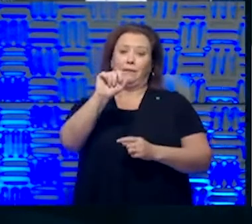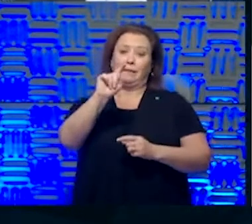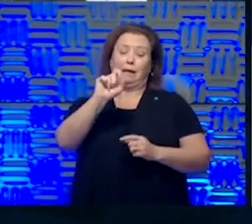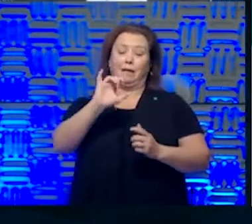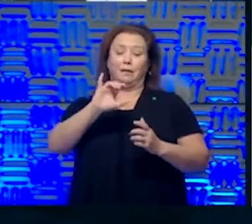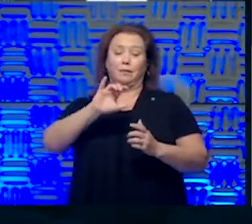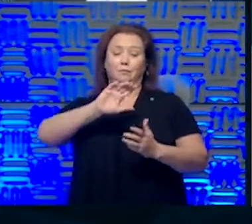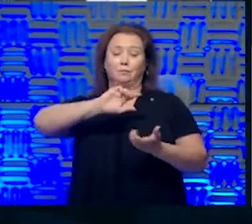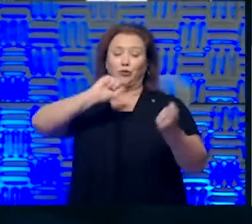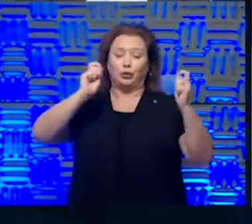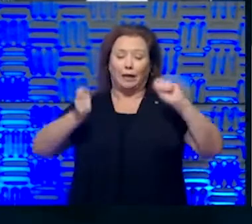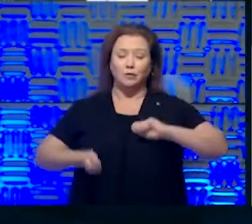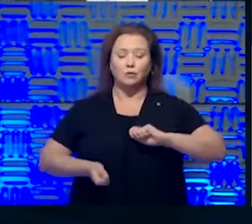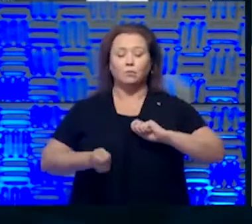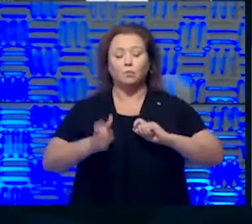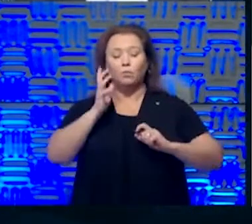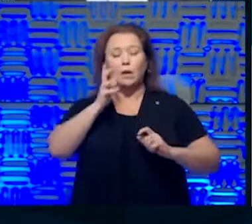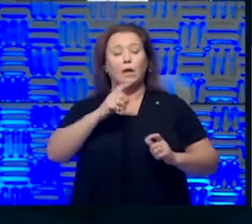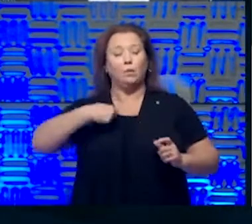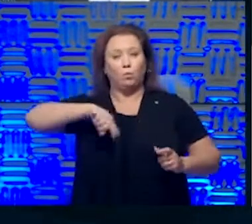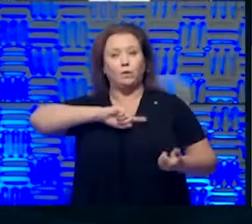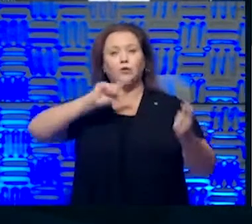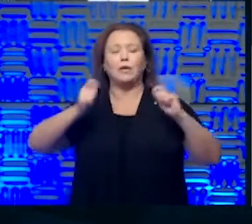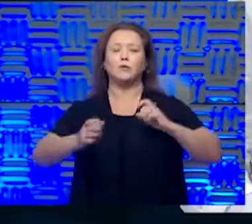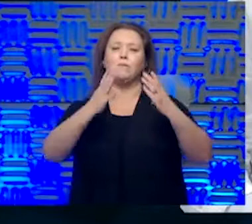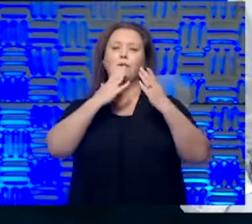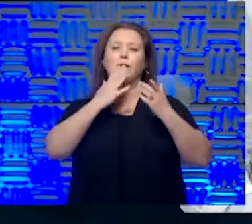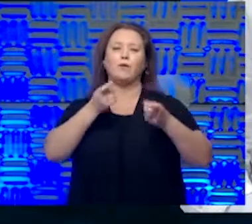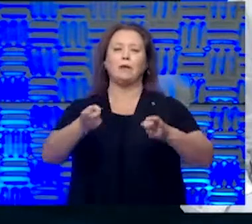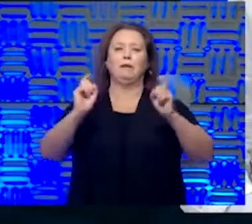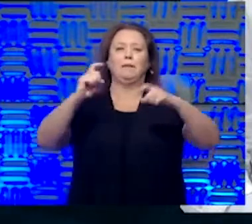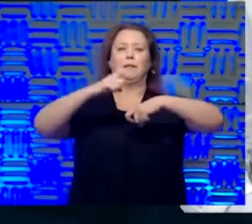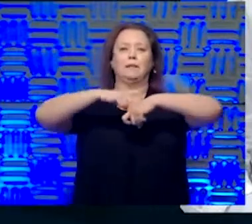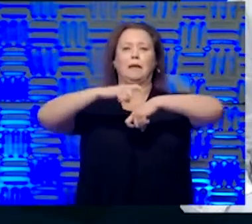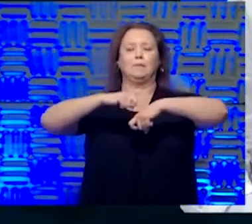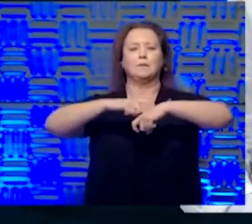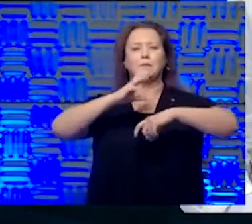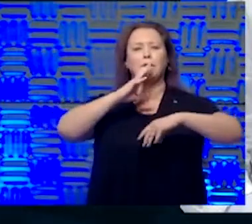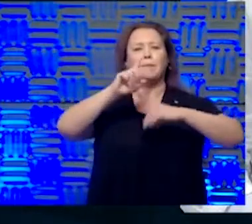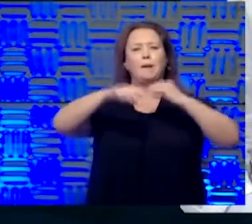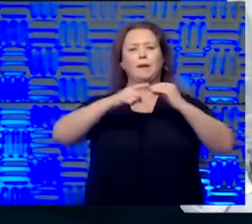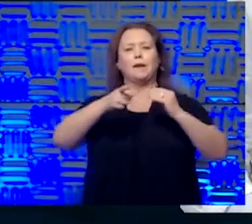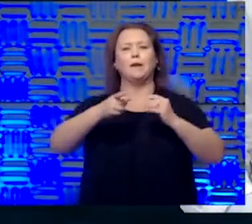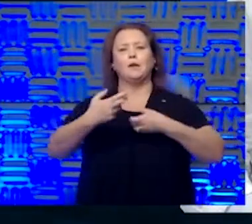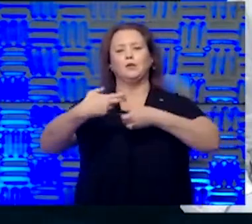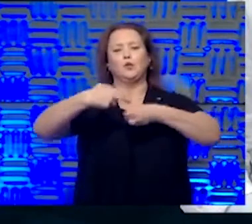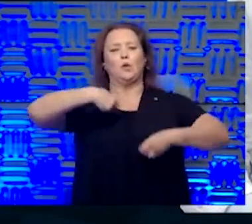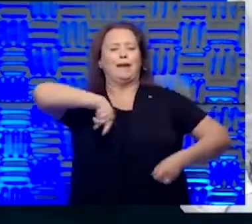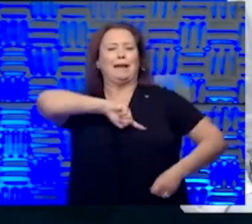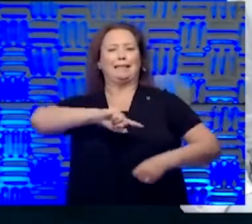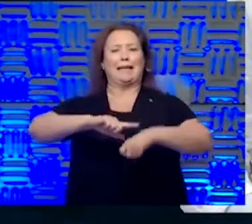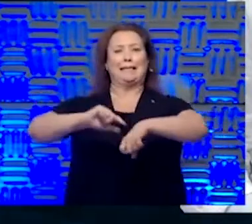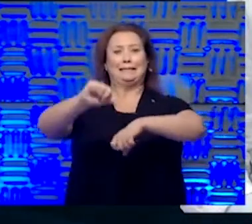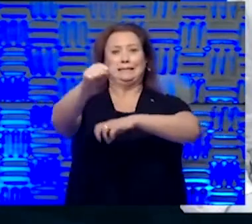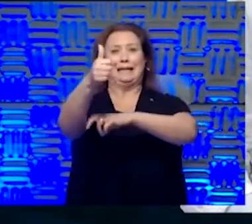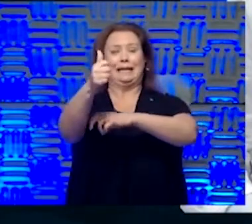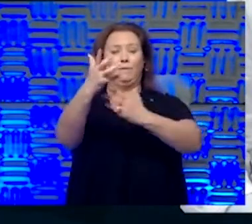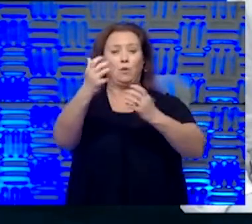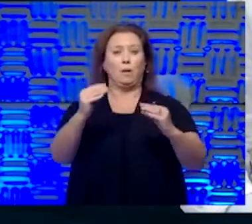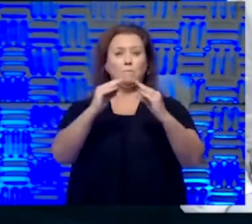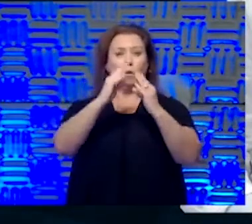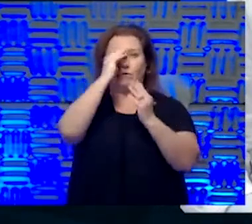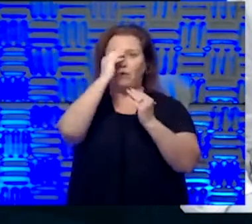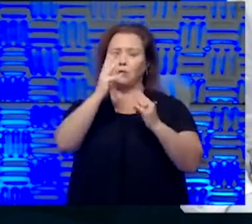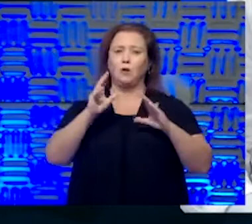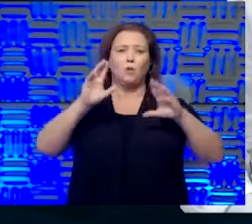going to adjust on the fly. So thanks for giving me the time to talk through that. And please join at 10 if you want to see more details. And we've got